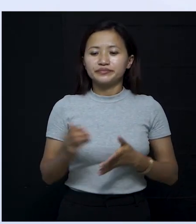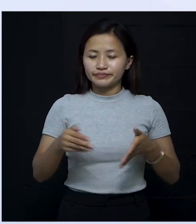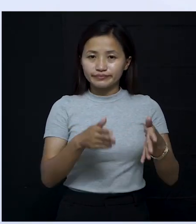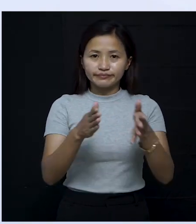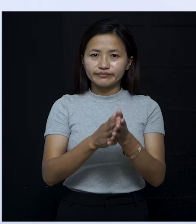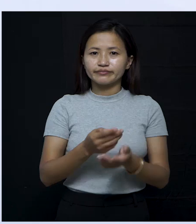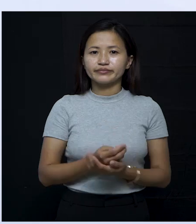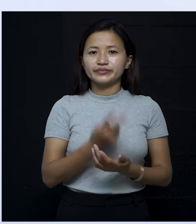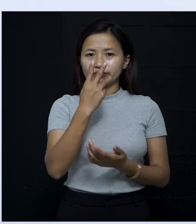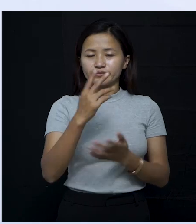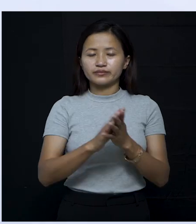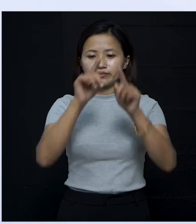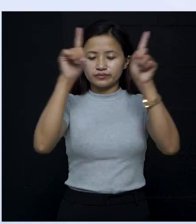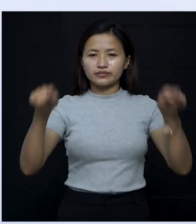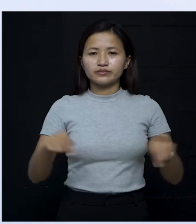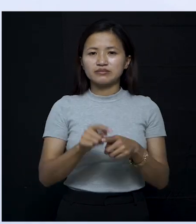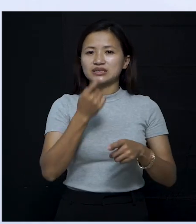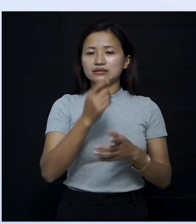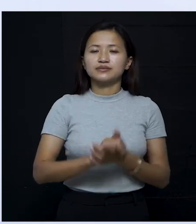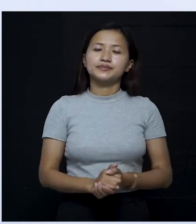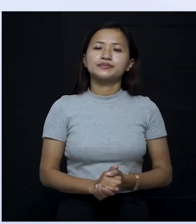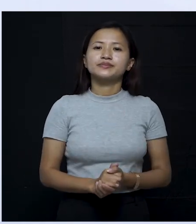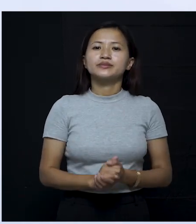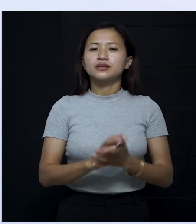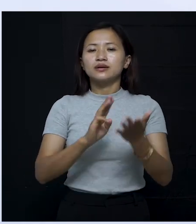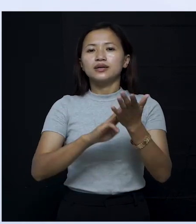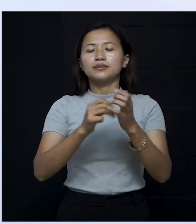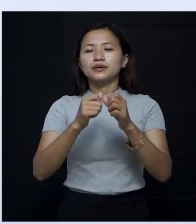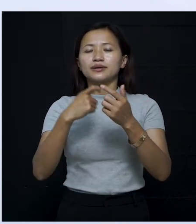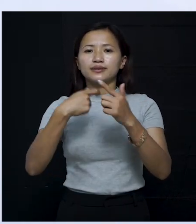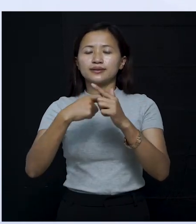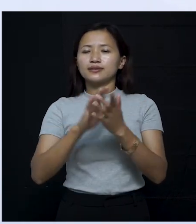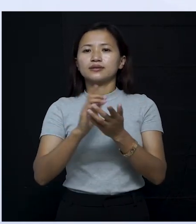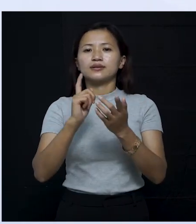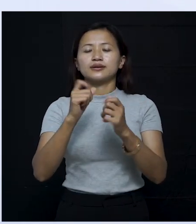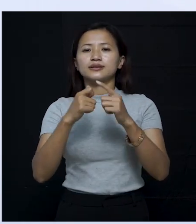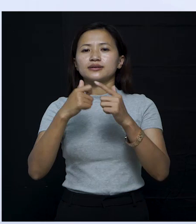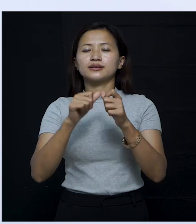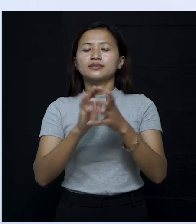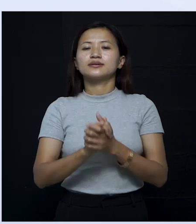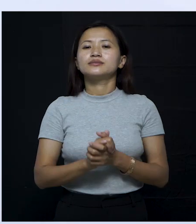also there. Then we have this Milag,